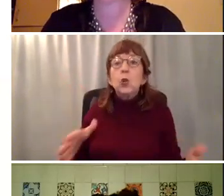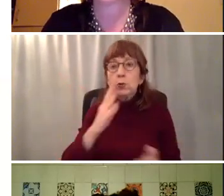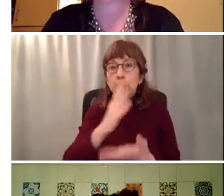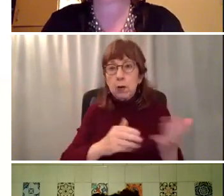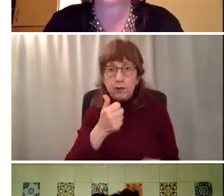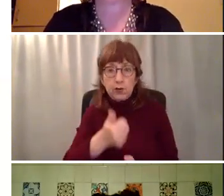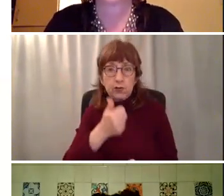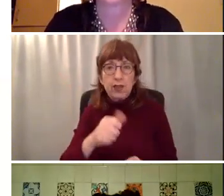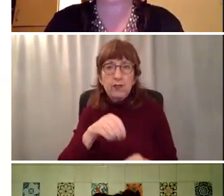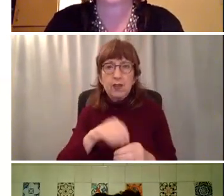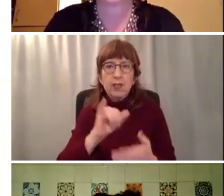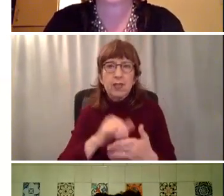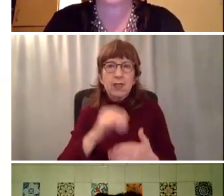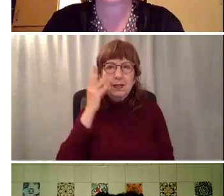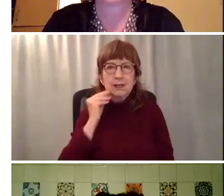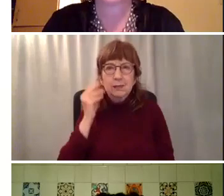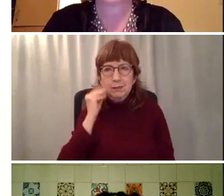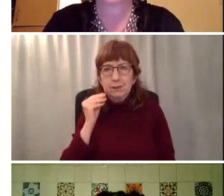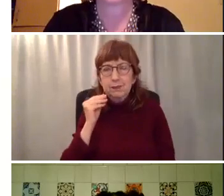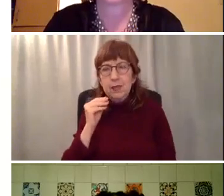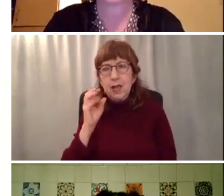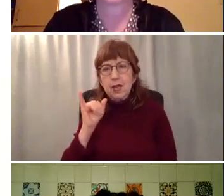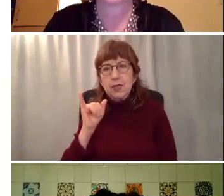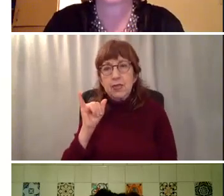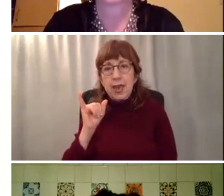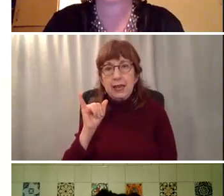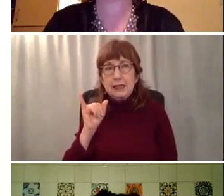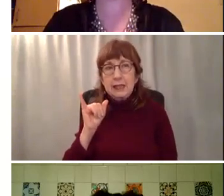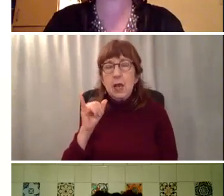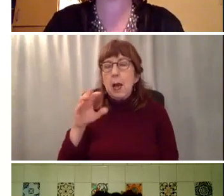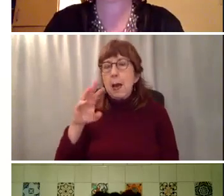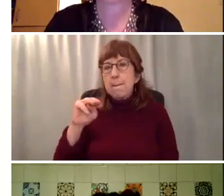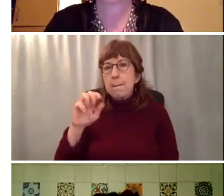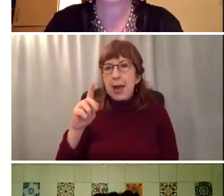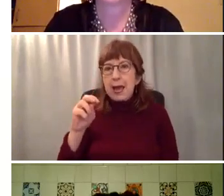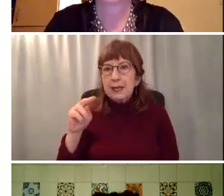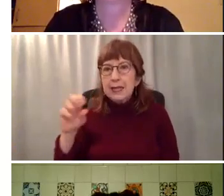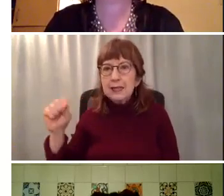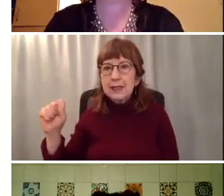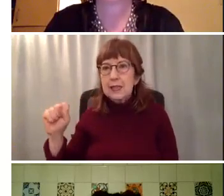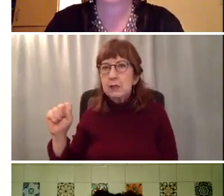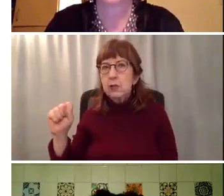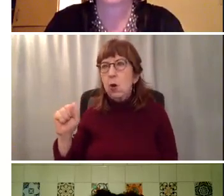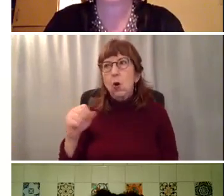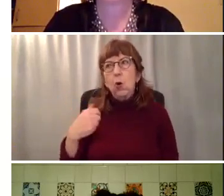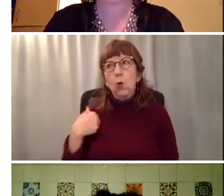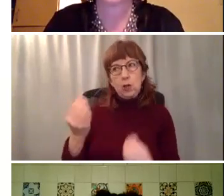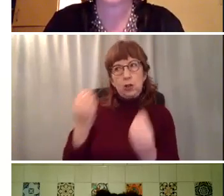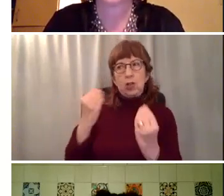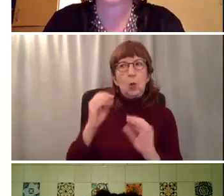this. And that madness is something to be feared or something that we're taught to be feared.